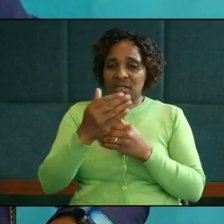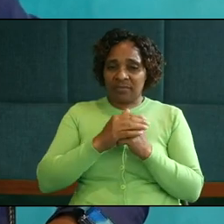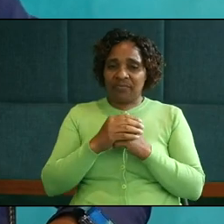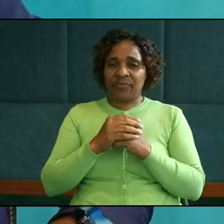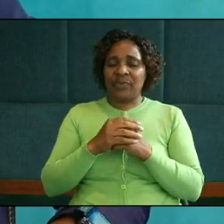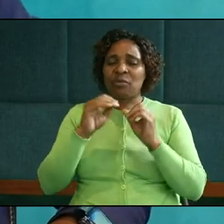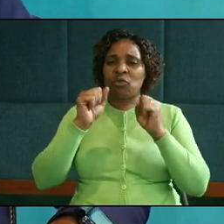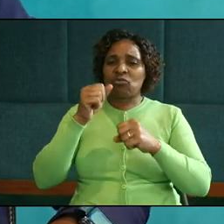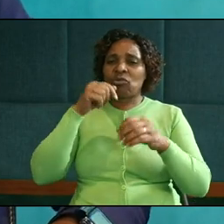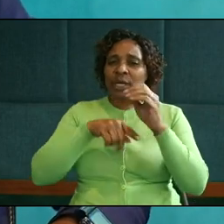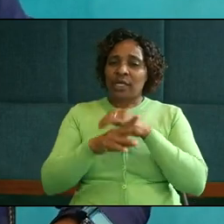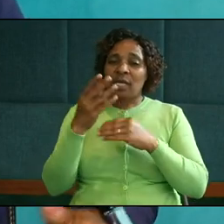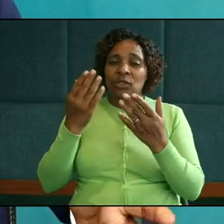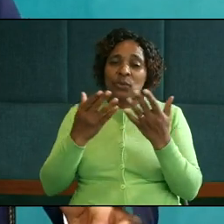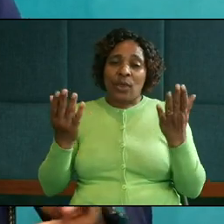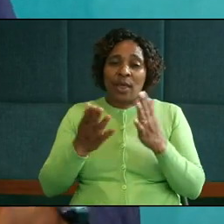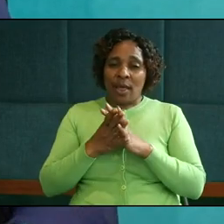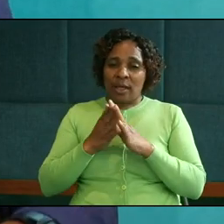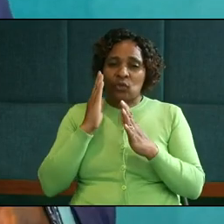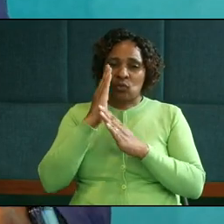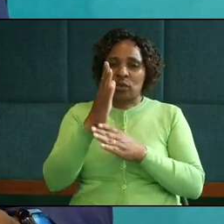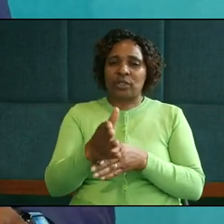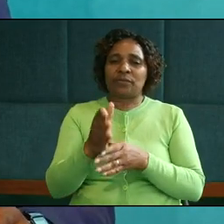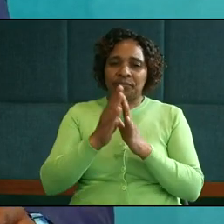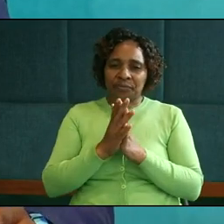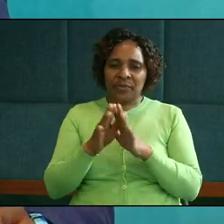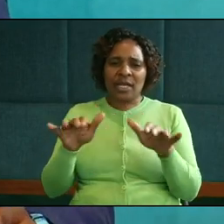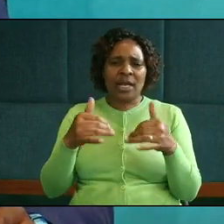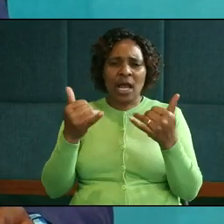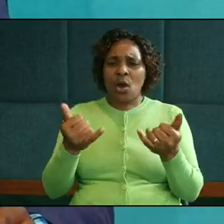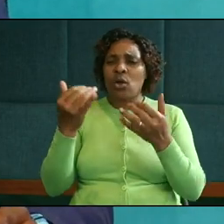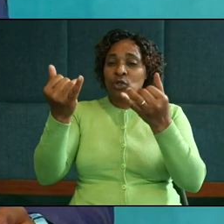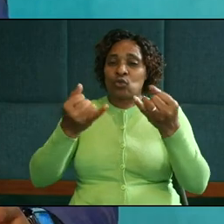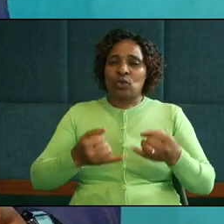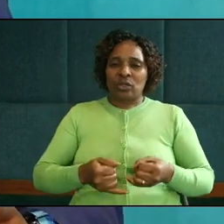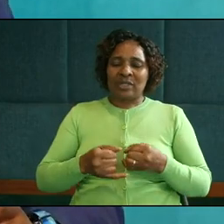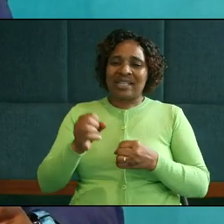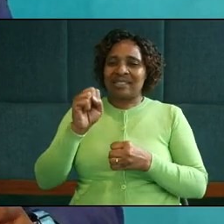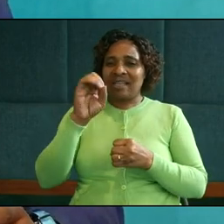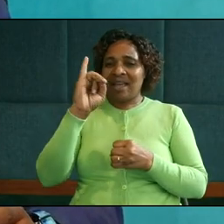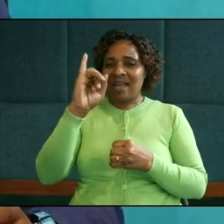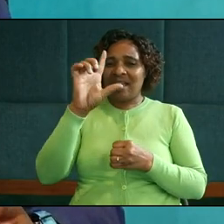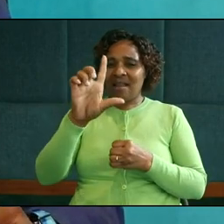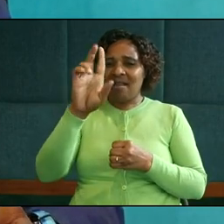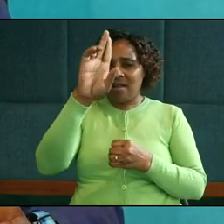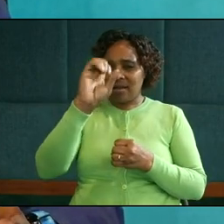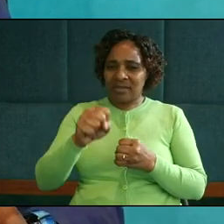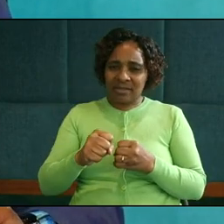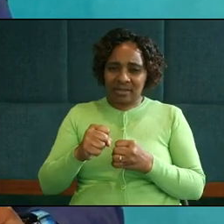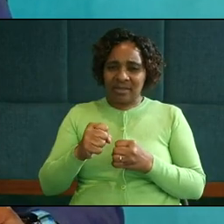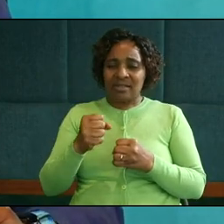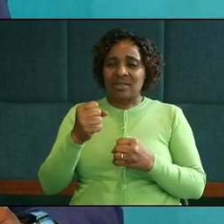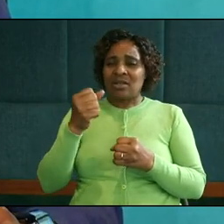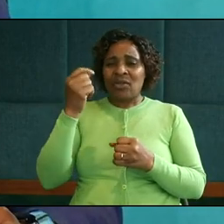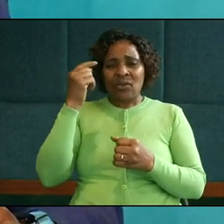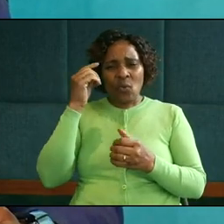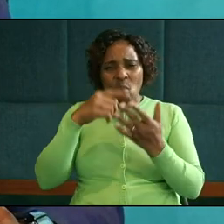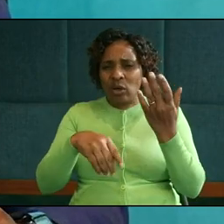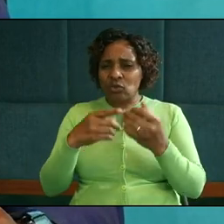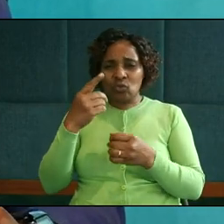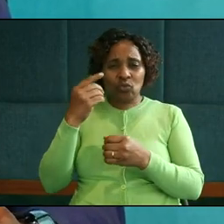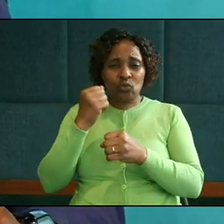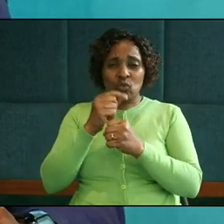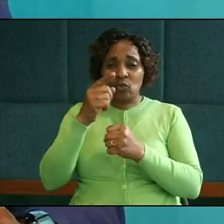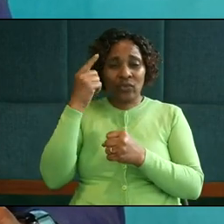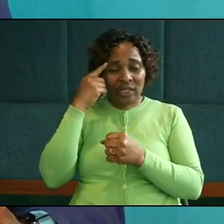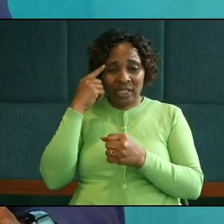be diving into that straight away. And I just wanted to introduce Silas over here with the What Do You Think section. Just before we go into